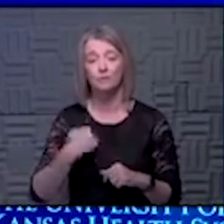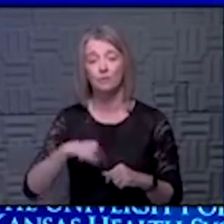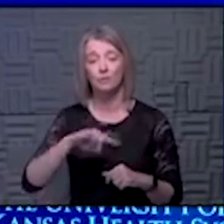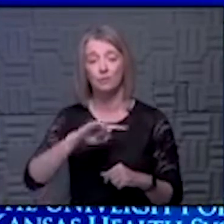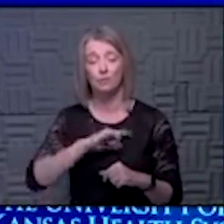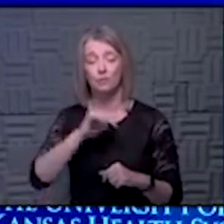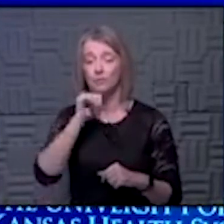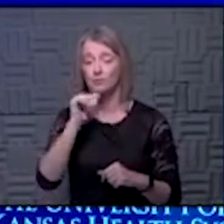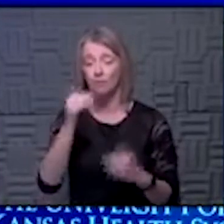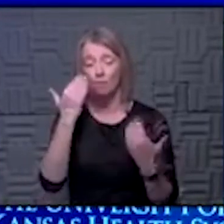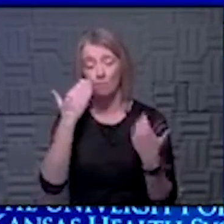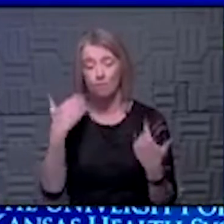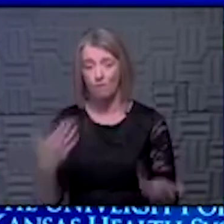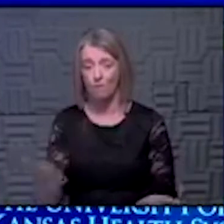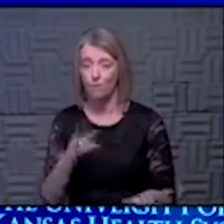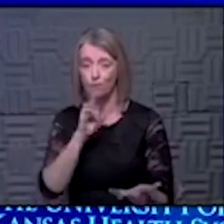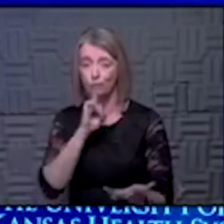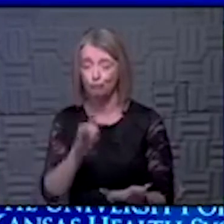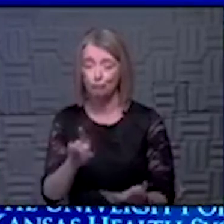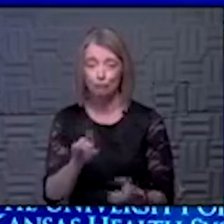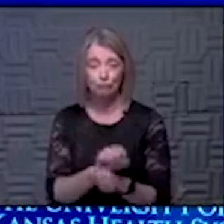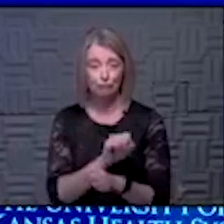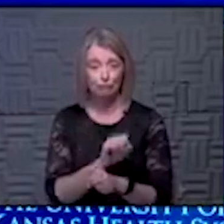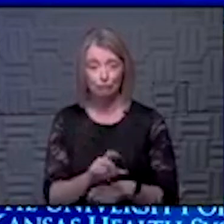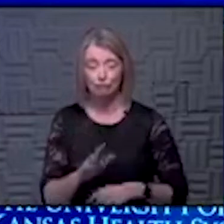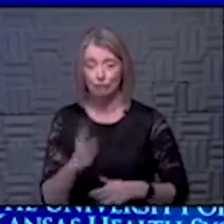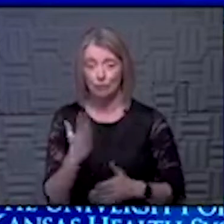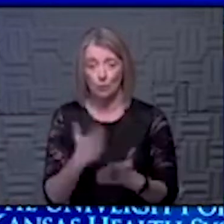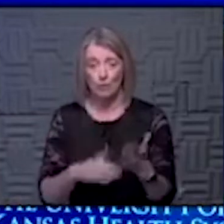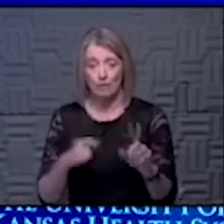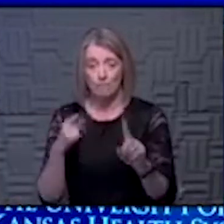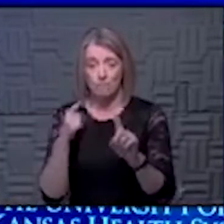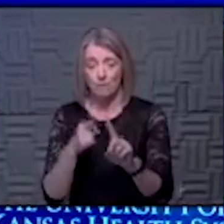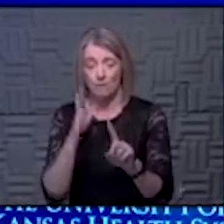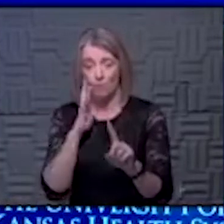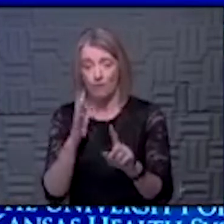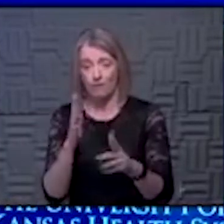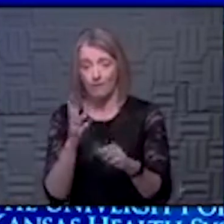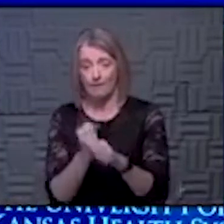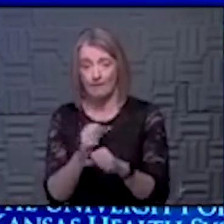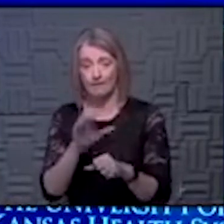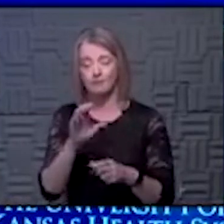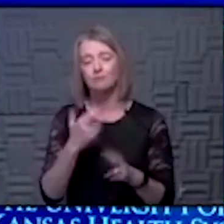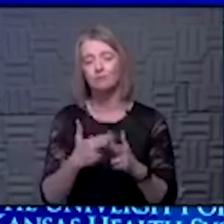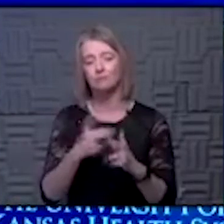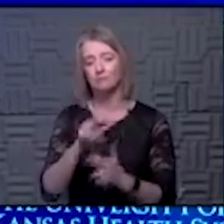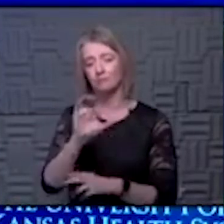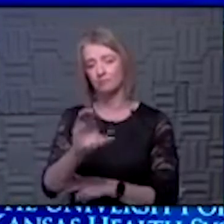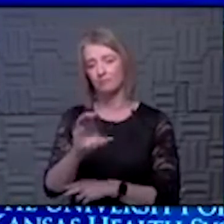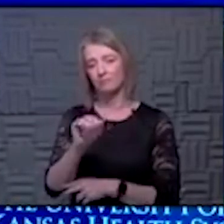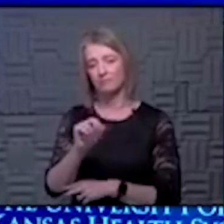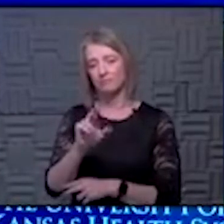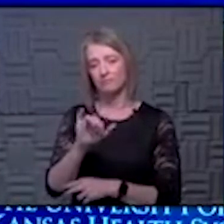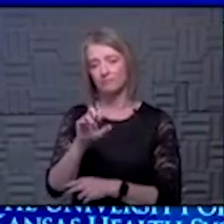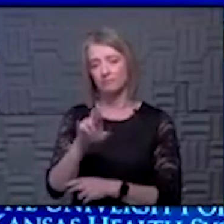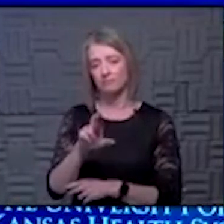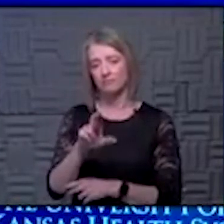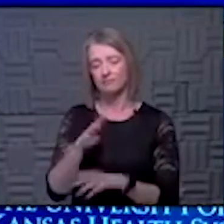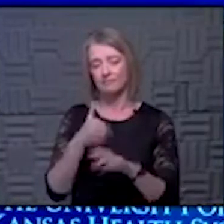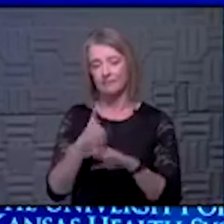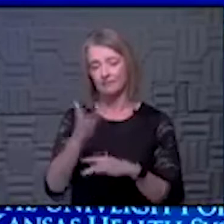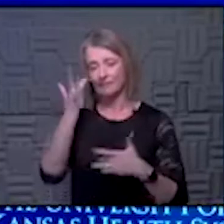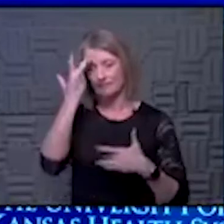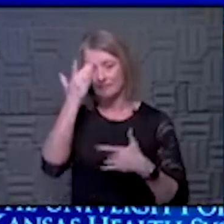we don't know for sure at what point you could become a carrier after an acute infection.